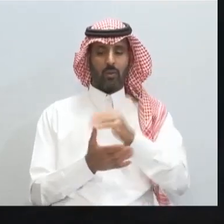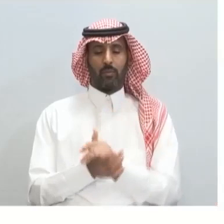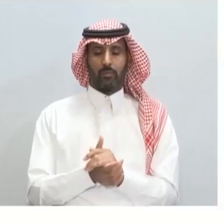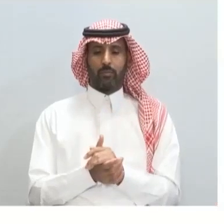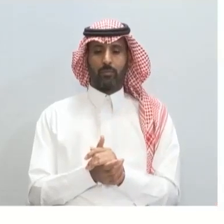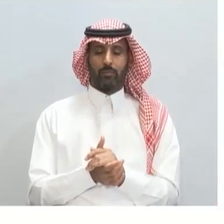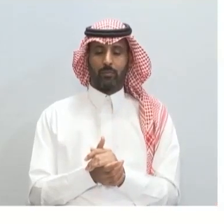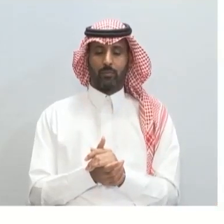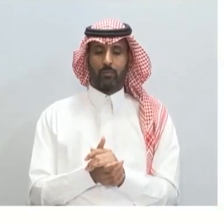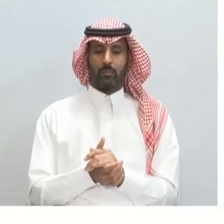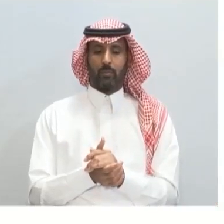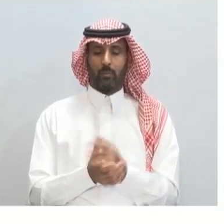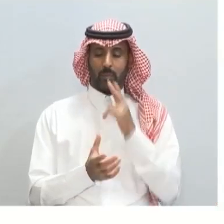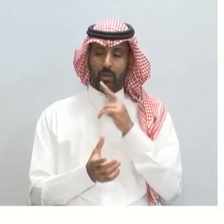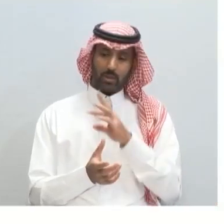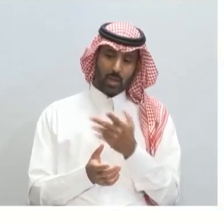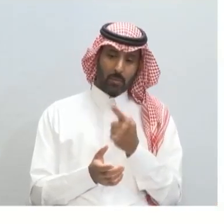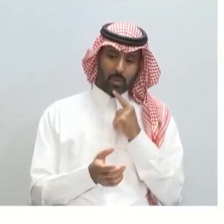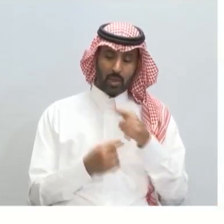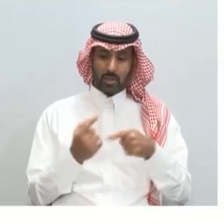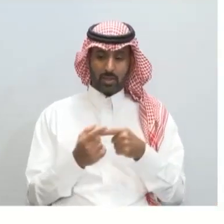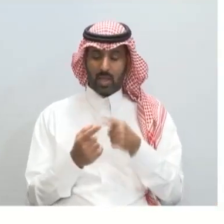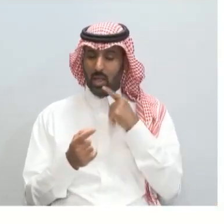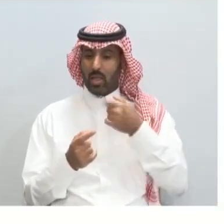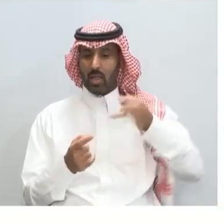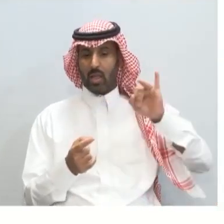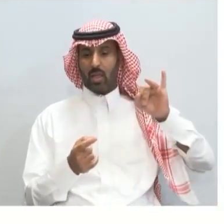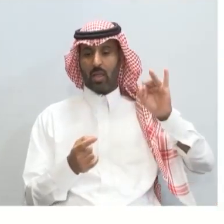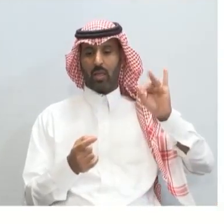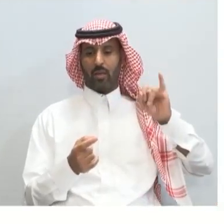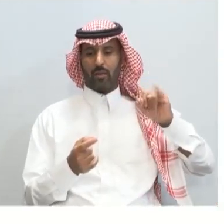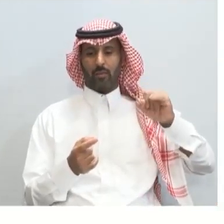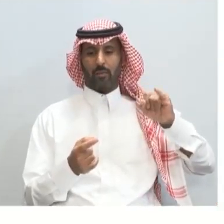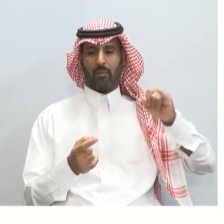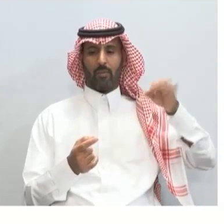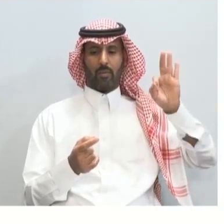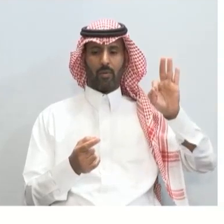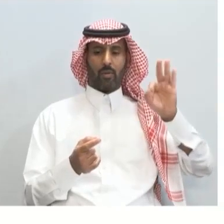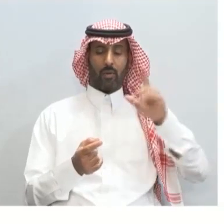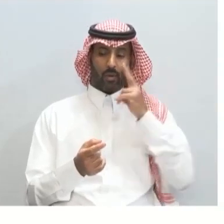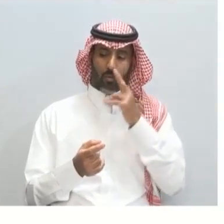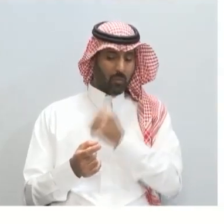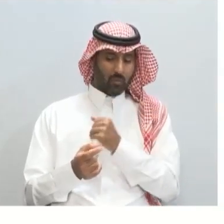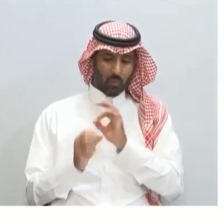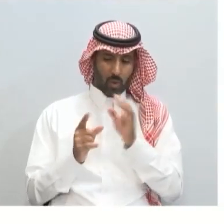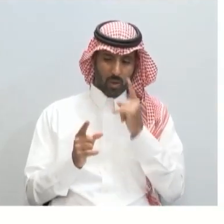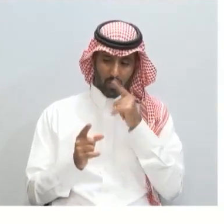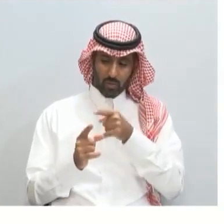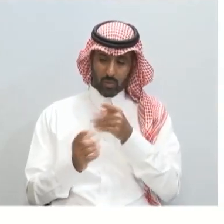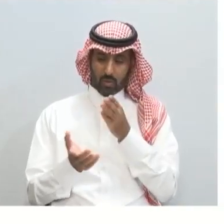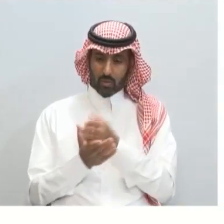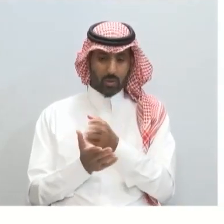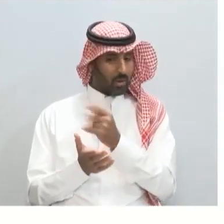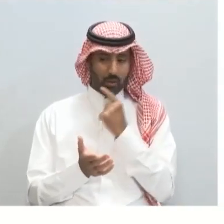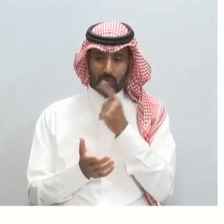examples now sometimes the if Clause is implied rather than stated directly you don't have to say